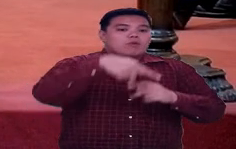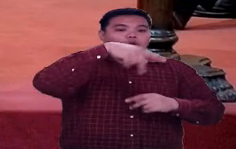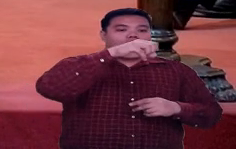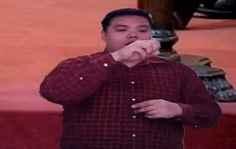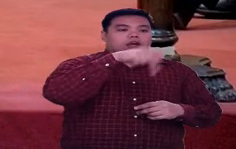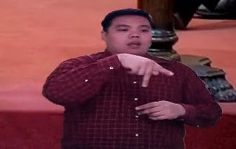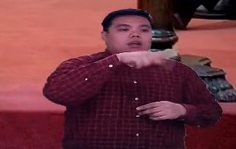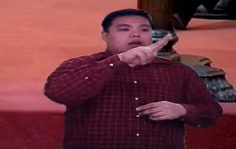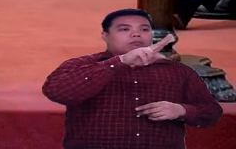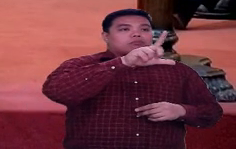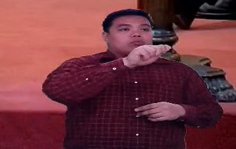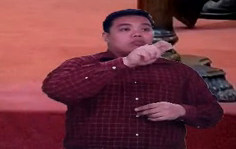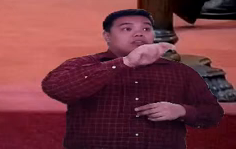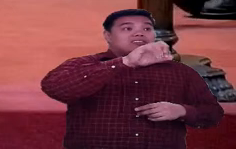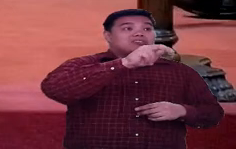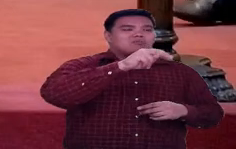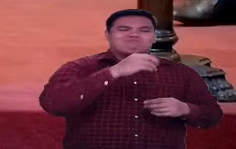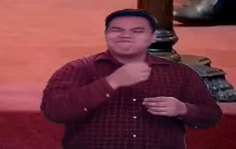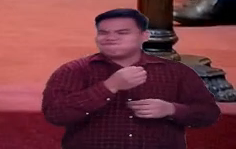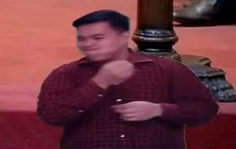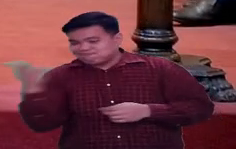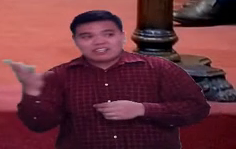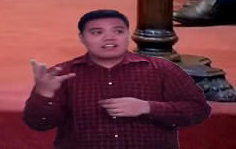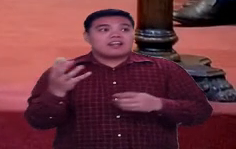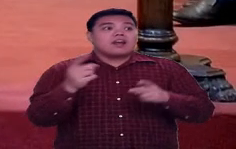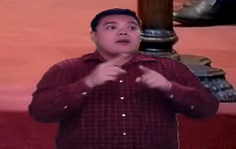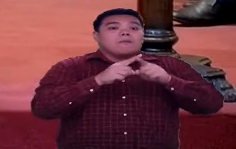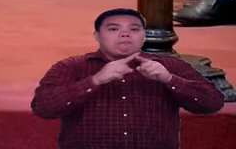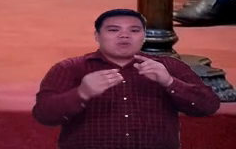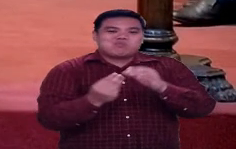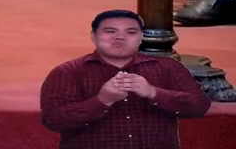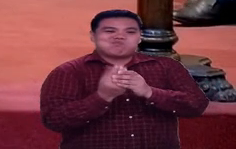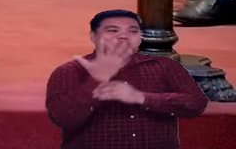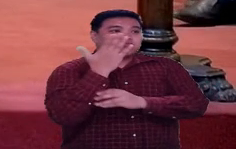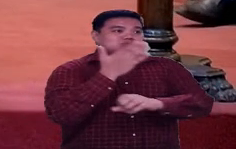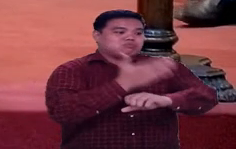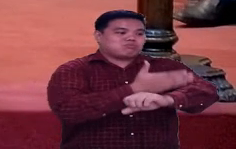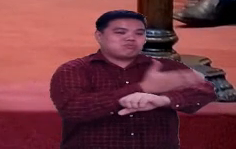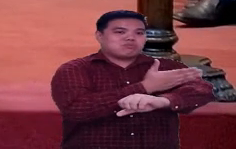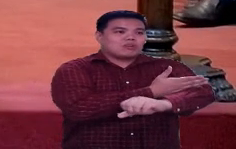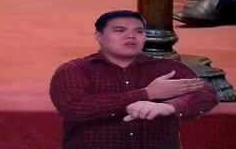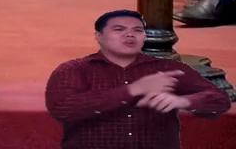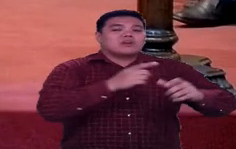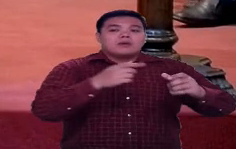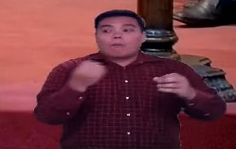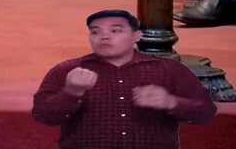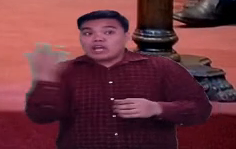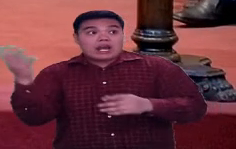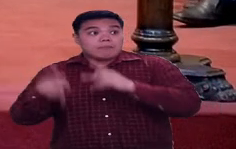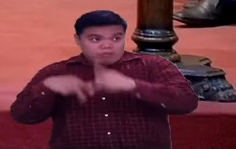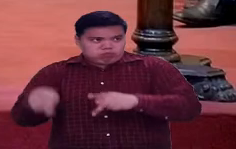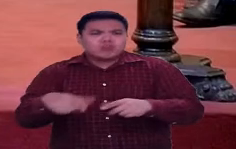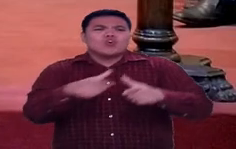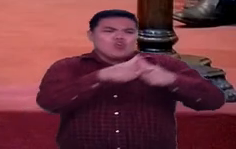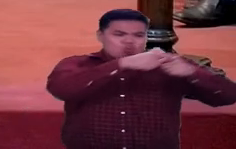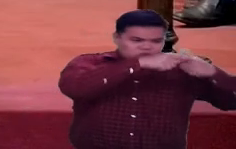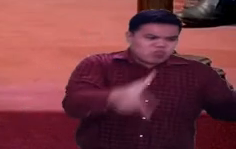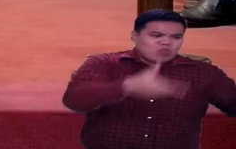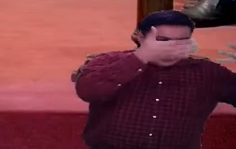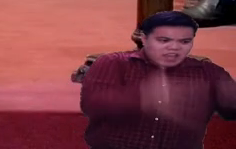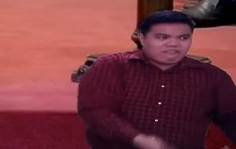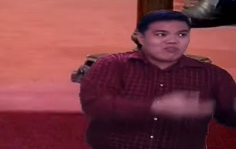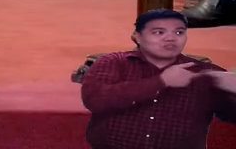fast rate. And with that growth comes greater responsibility to take the